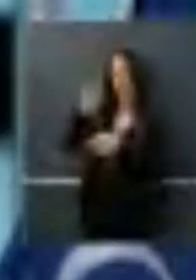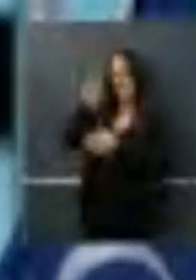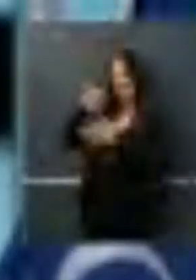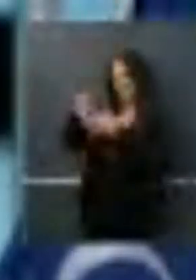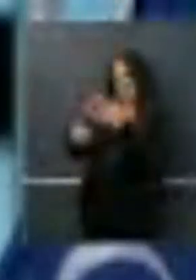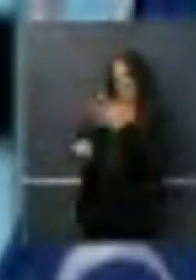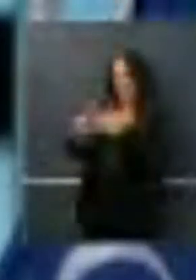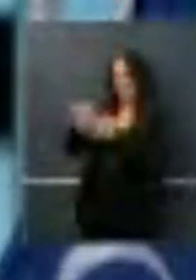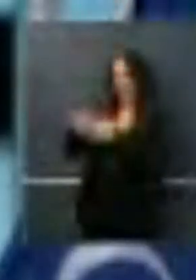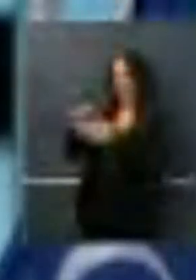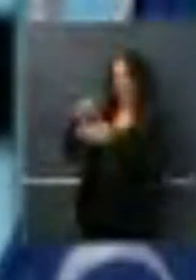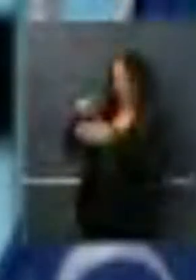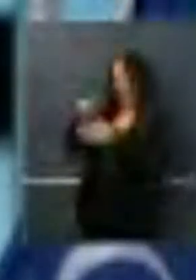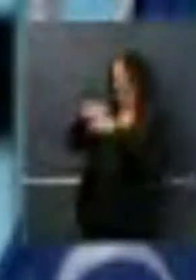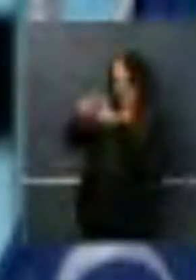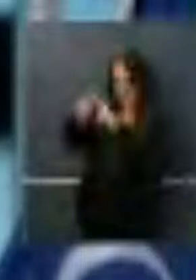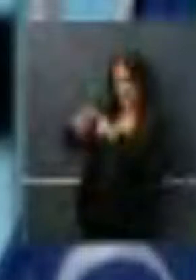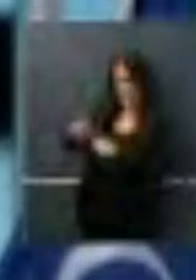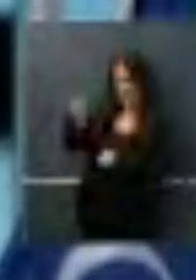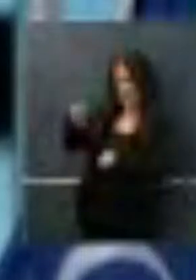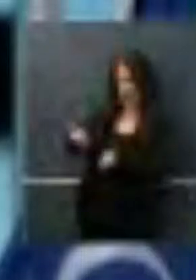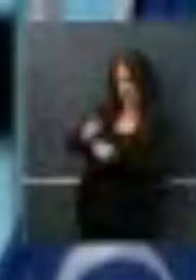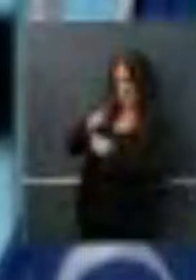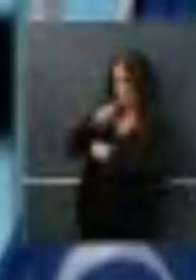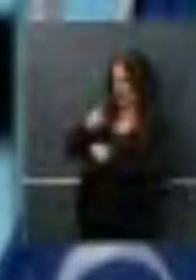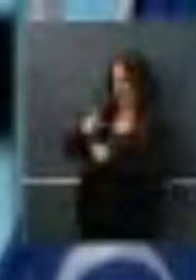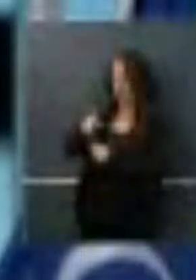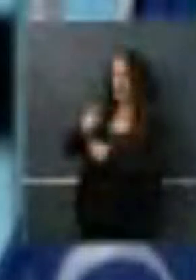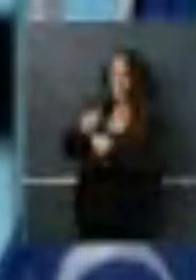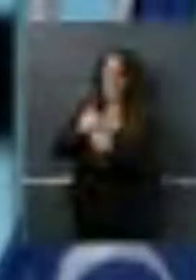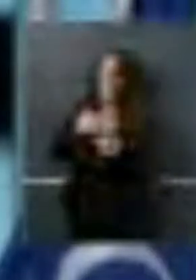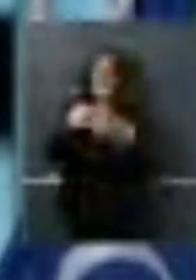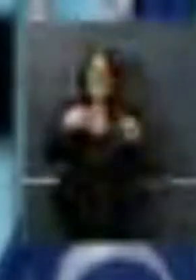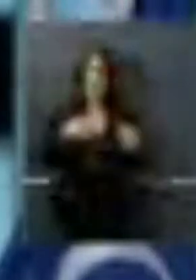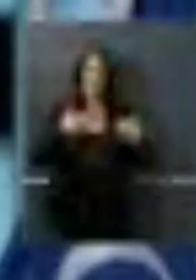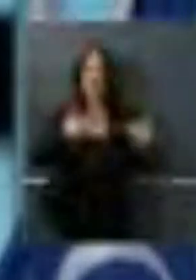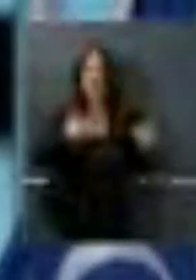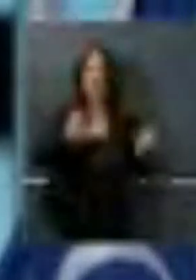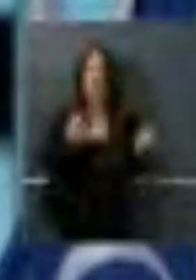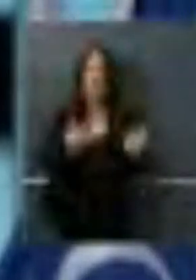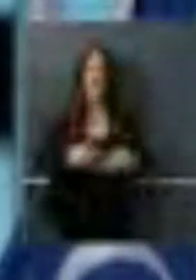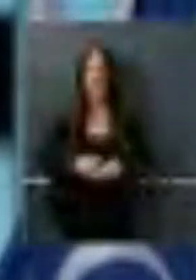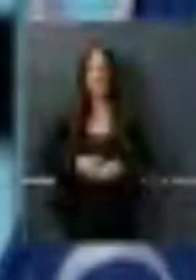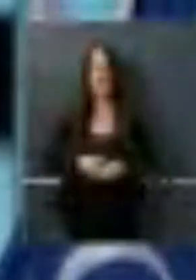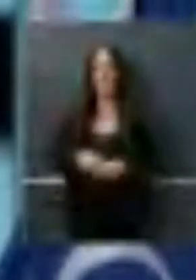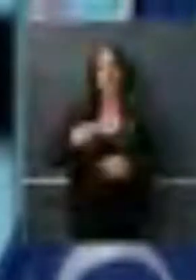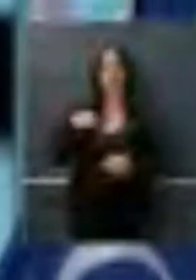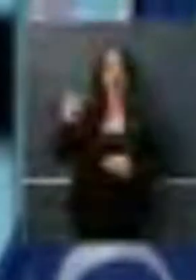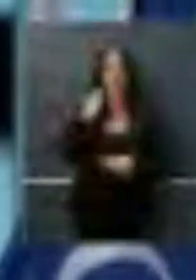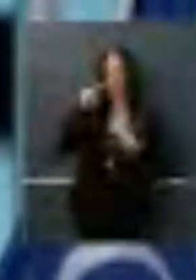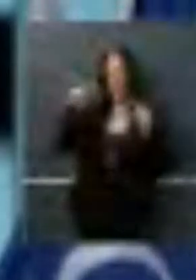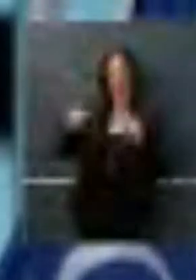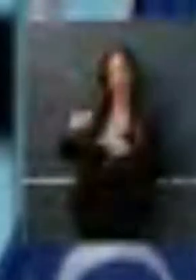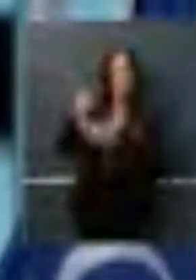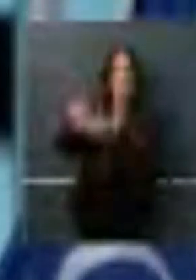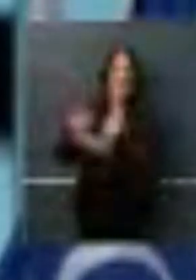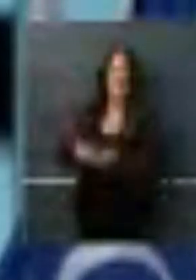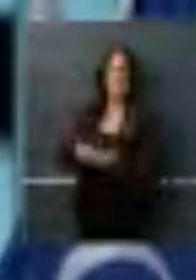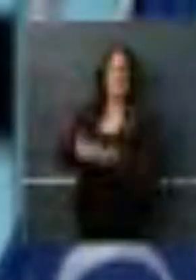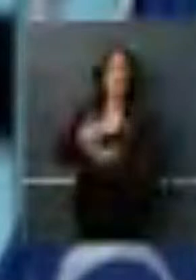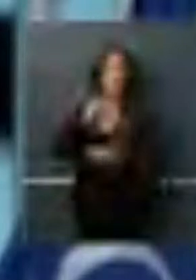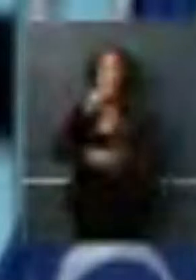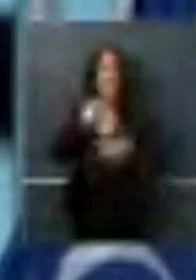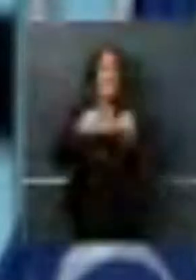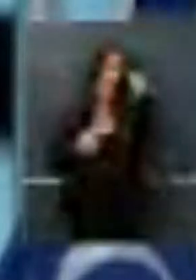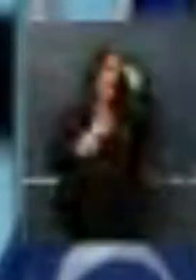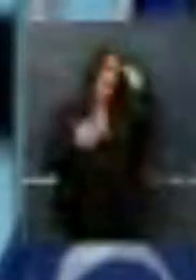dates. We look at the facts objectively. We're not ideologues. I'm not an ideologue. I'm open argument, interested in evidence. And I'm well aware